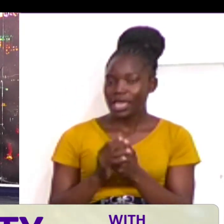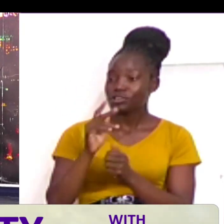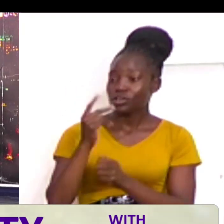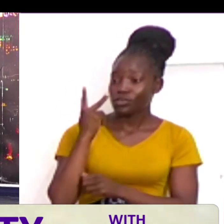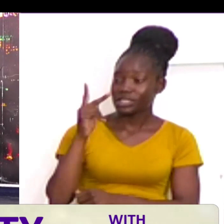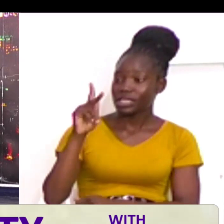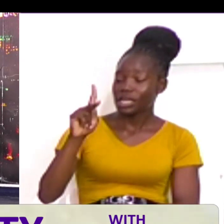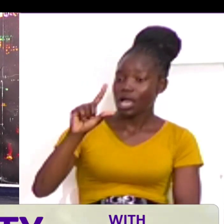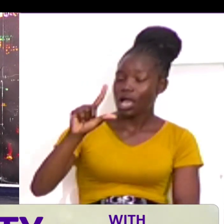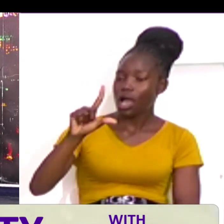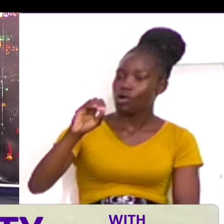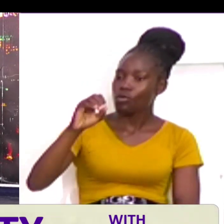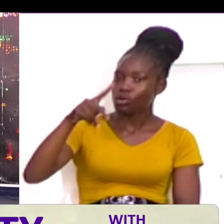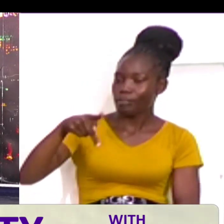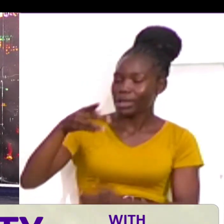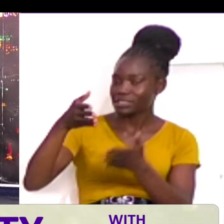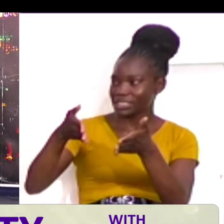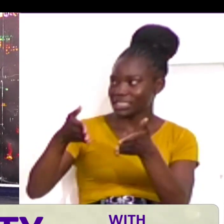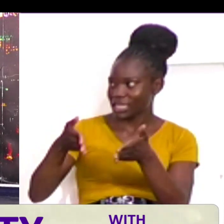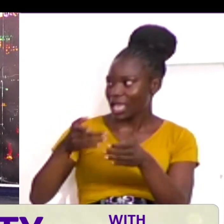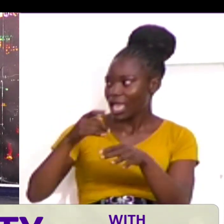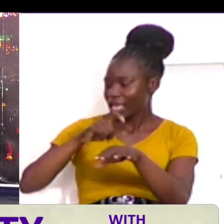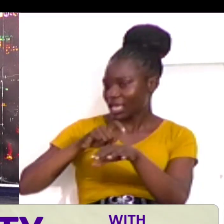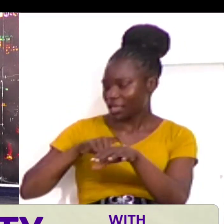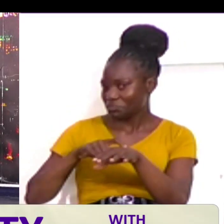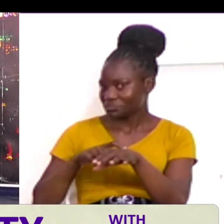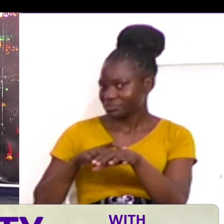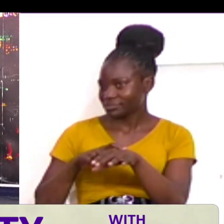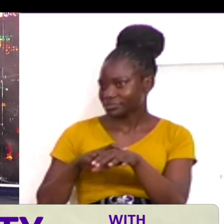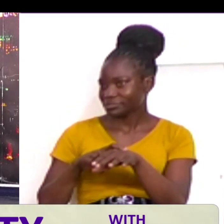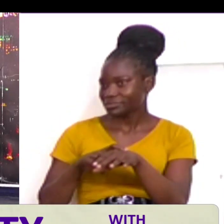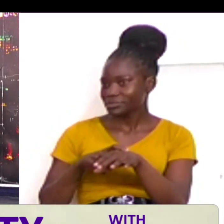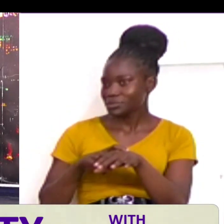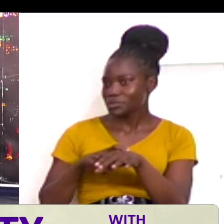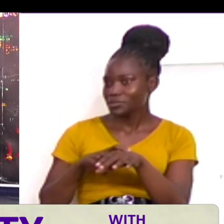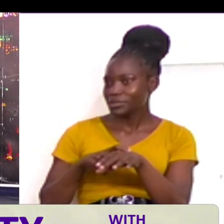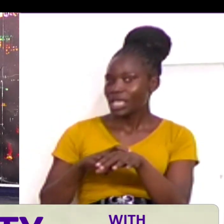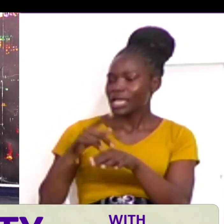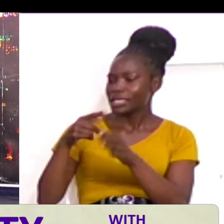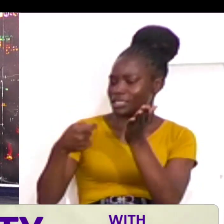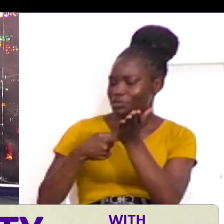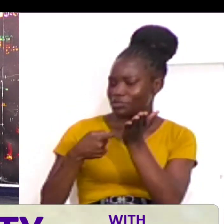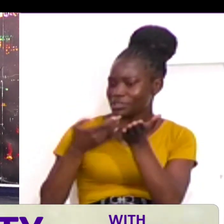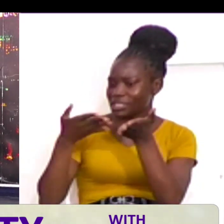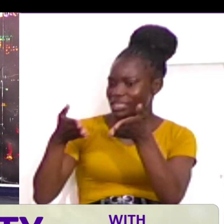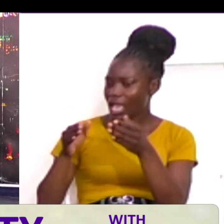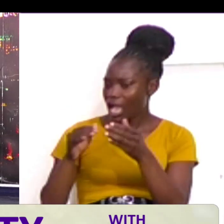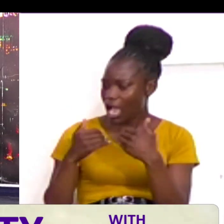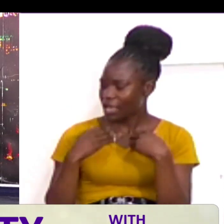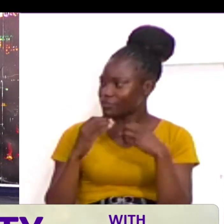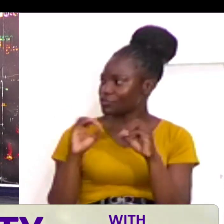Klopp has been there in the era where there were a lot of technology. There were